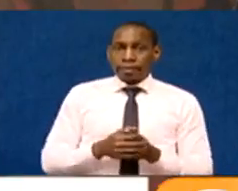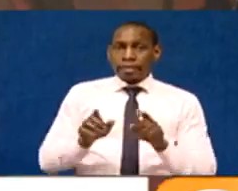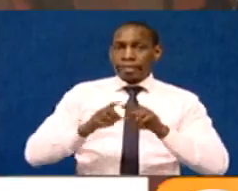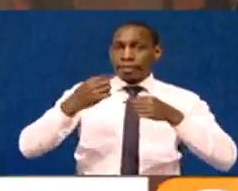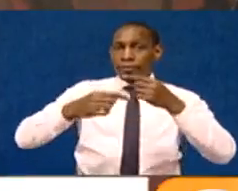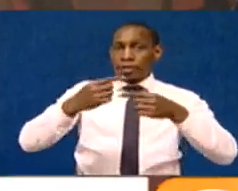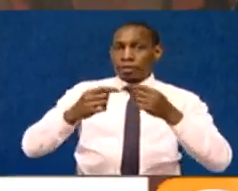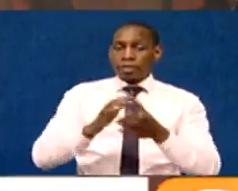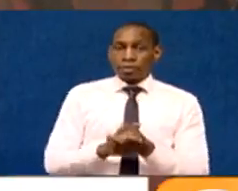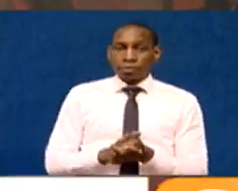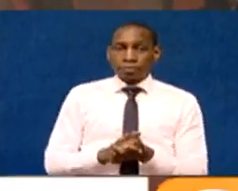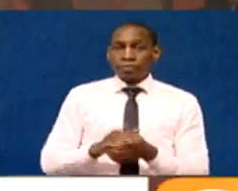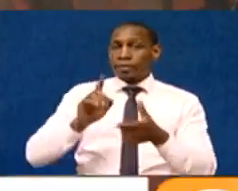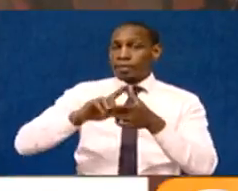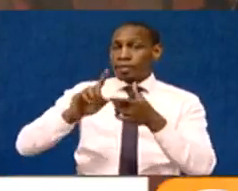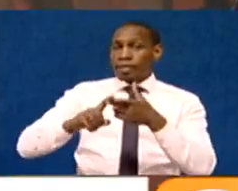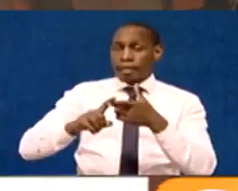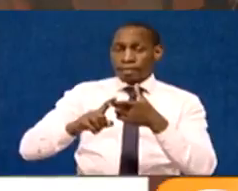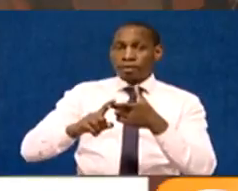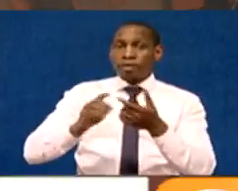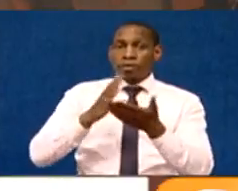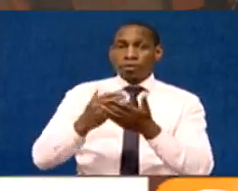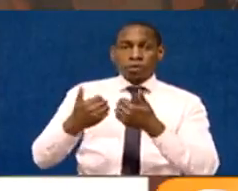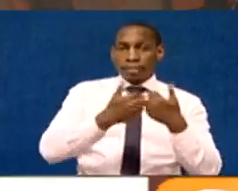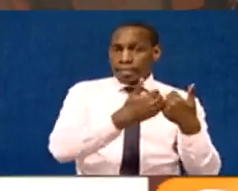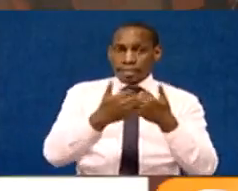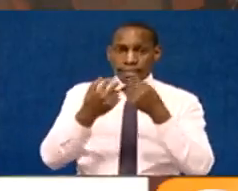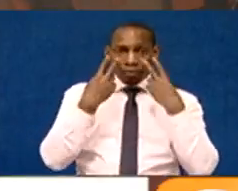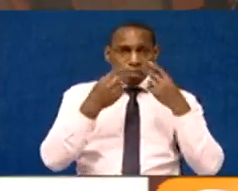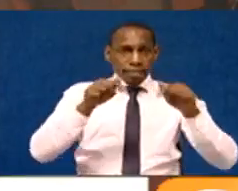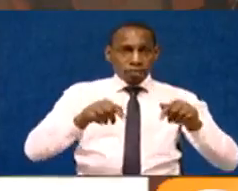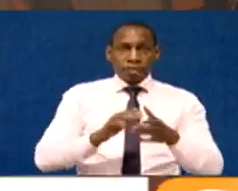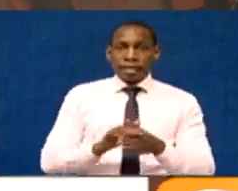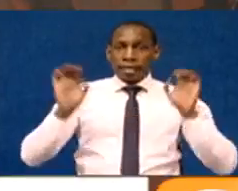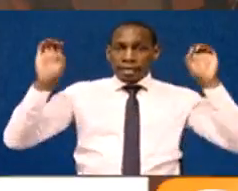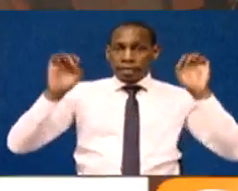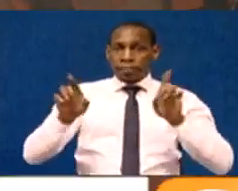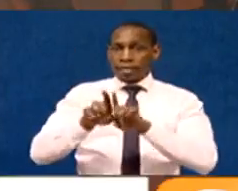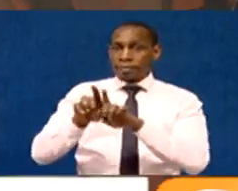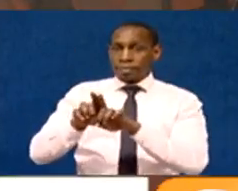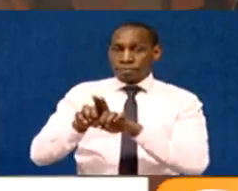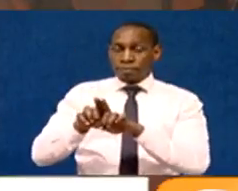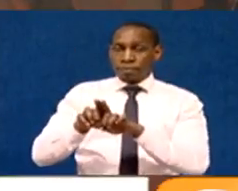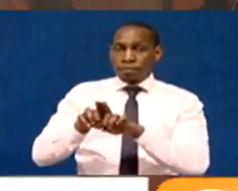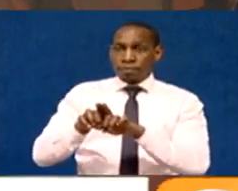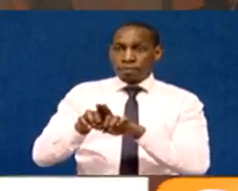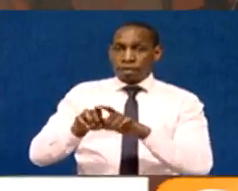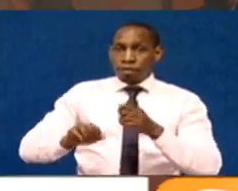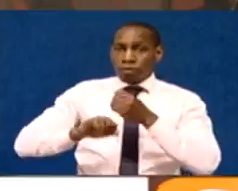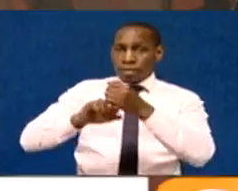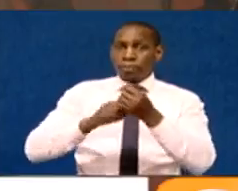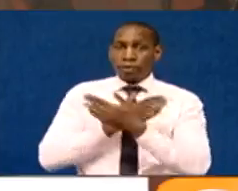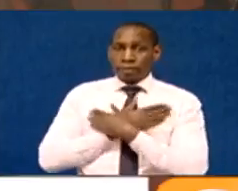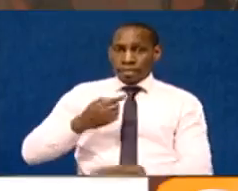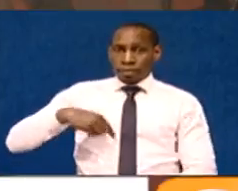we continue to see opportunities. And then, despite the difficulties we see today in Ethiopia, and we stand with our